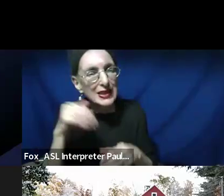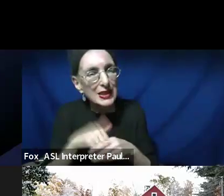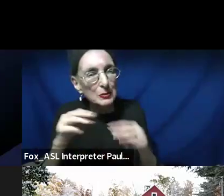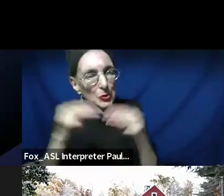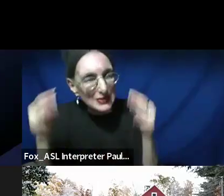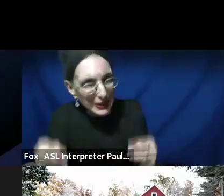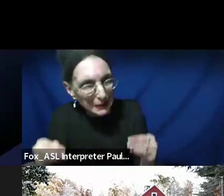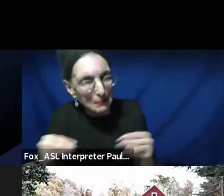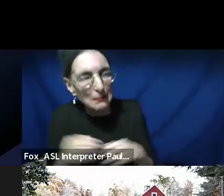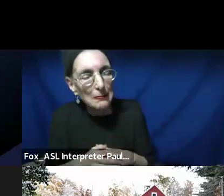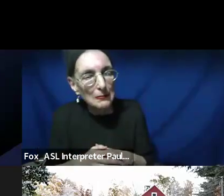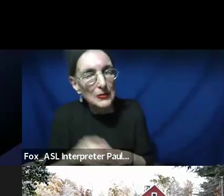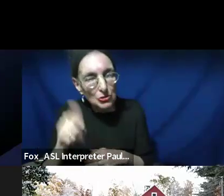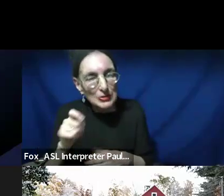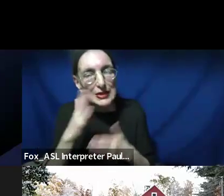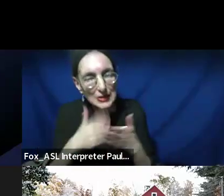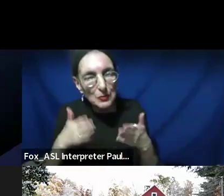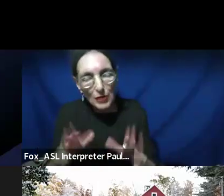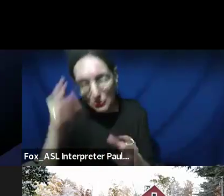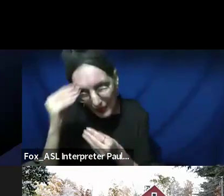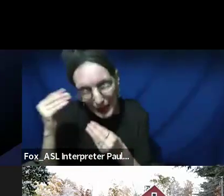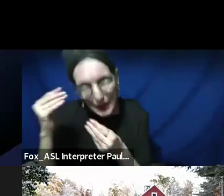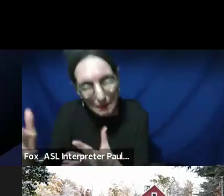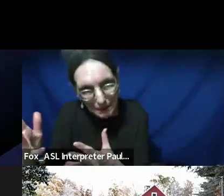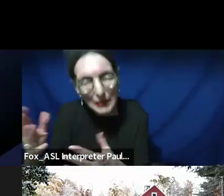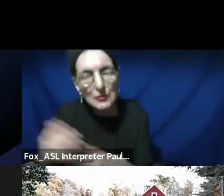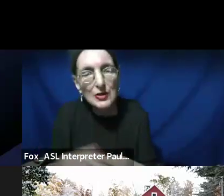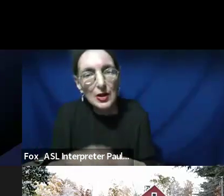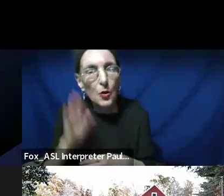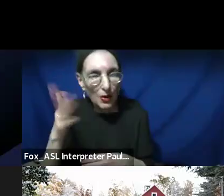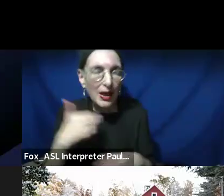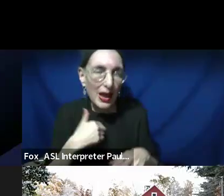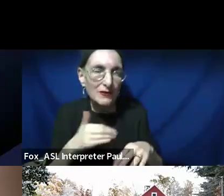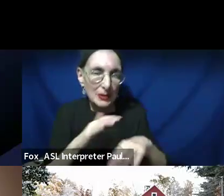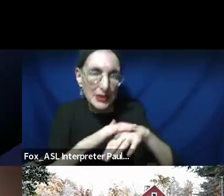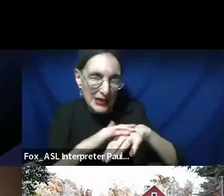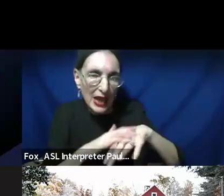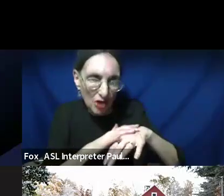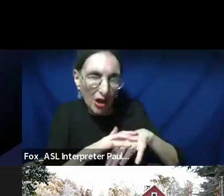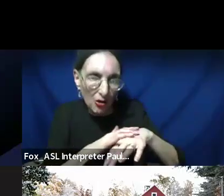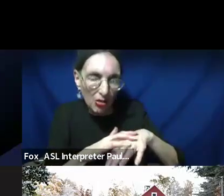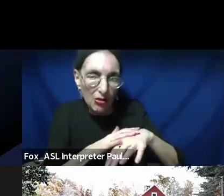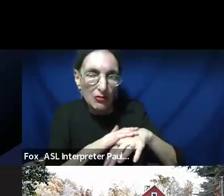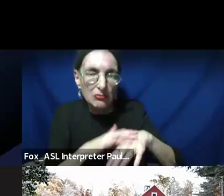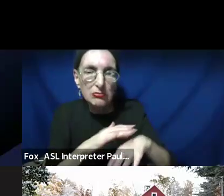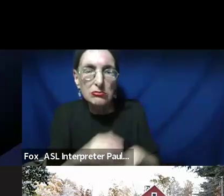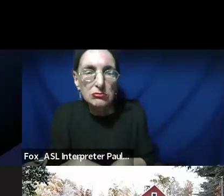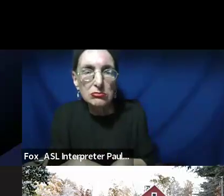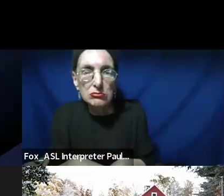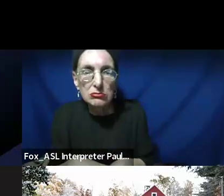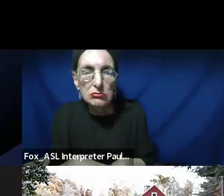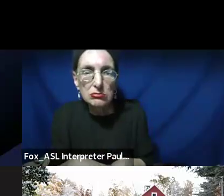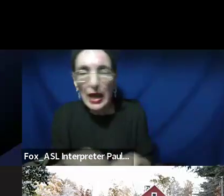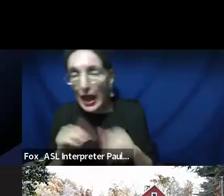or you need some way of letting people know that there's going to be a tactile thing, and how you would do that, that's another issue.